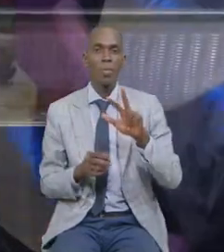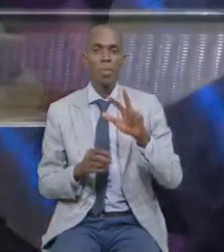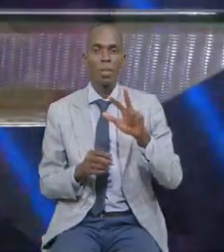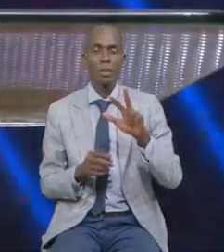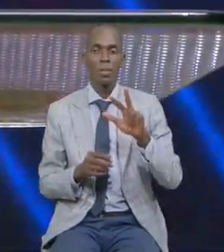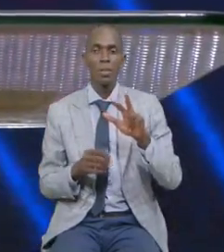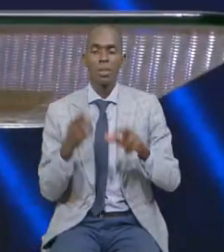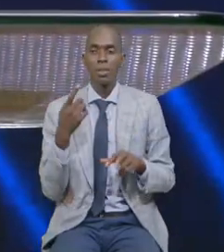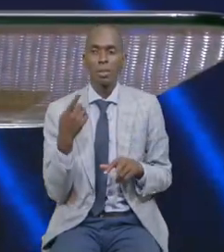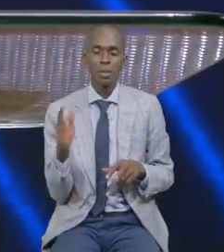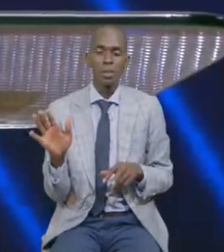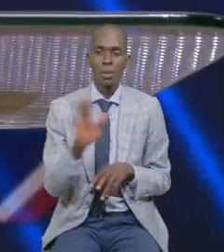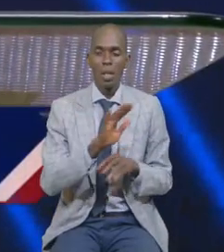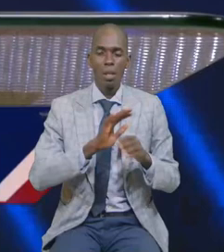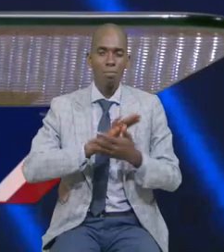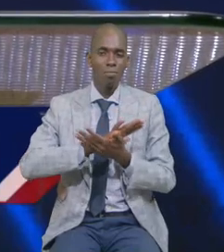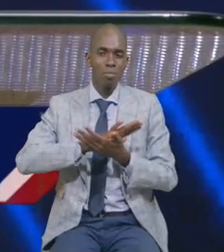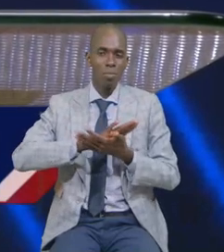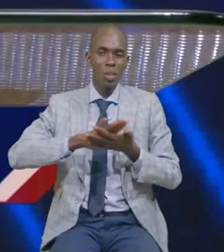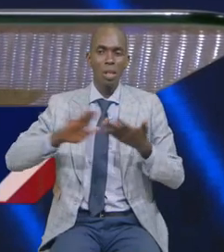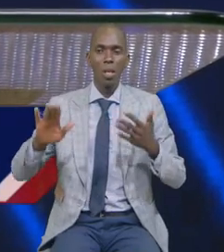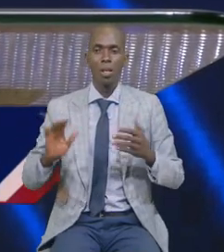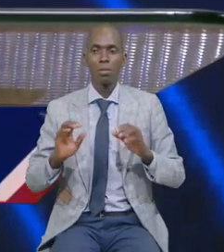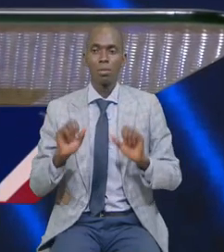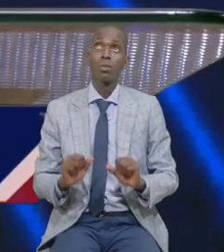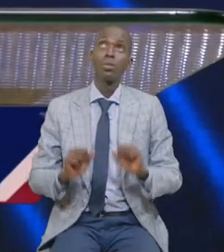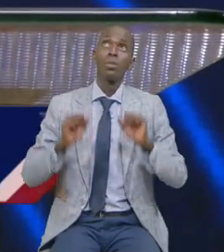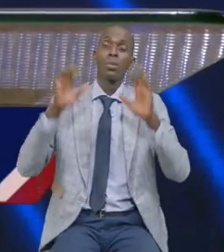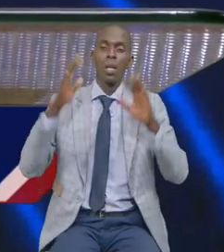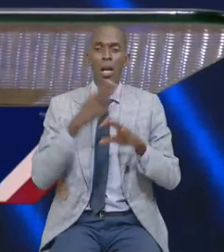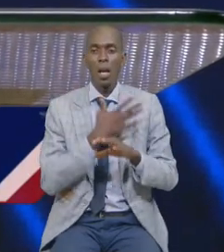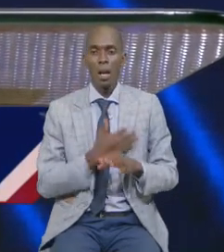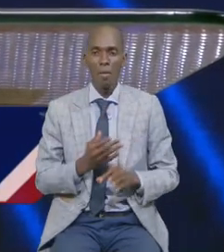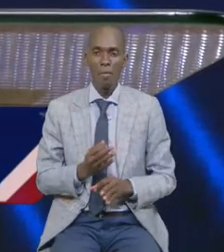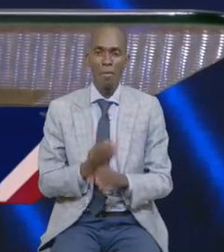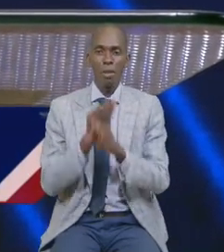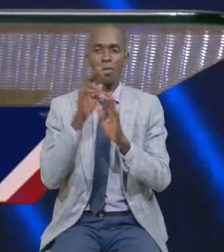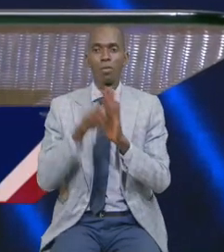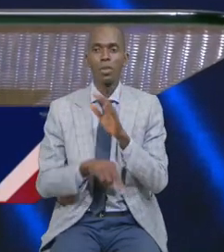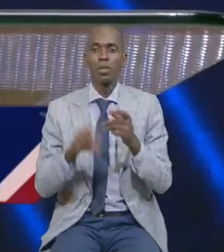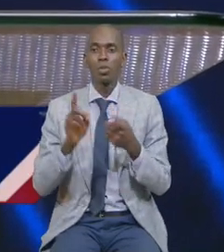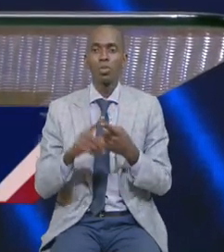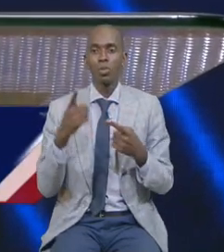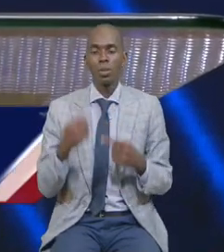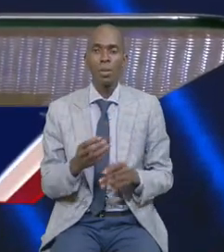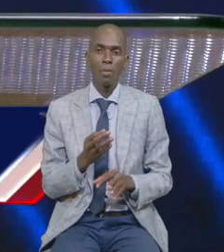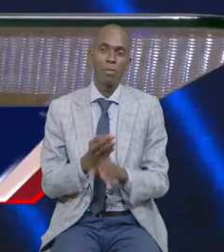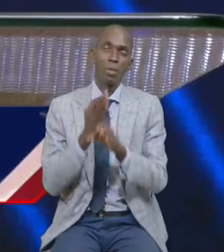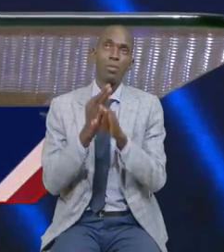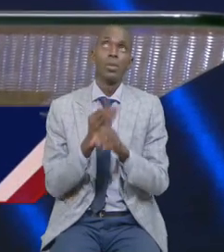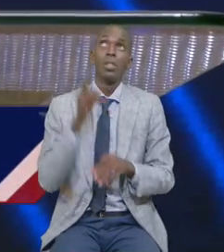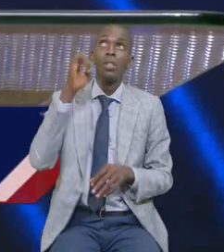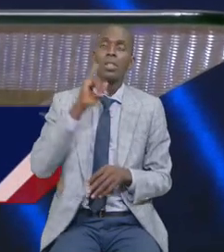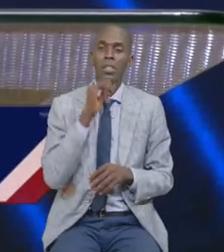their clear consecration and faithfulness to the faithful. He's a faithful